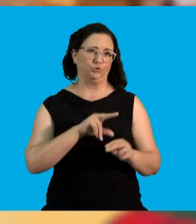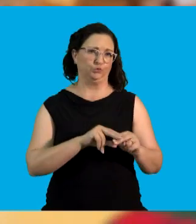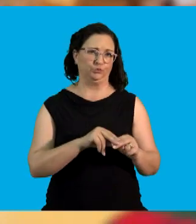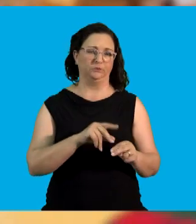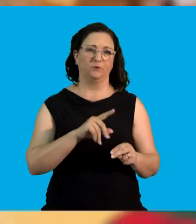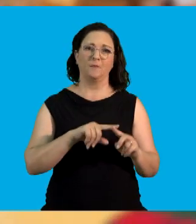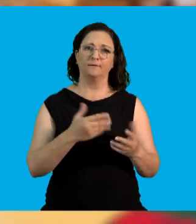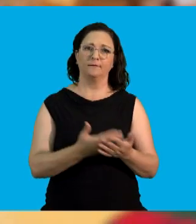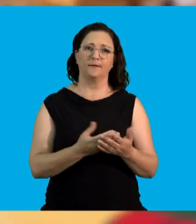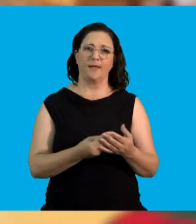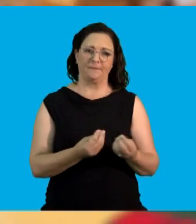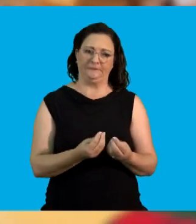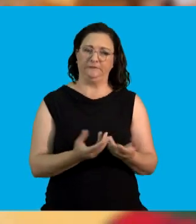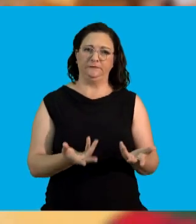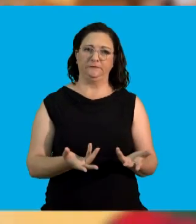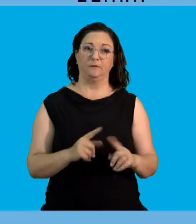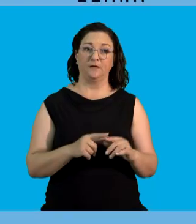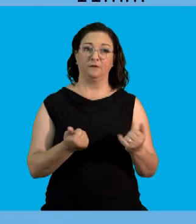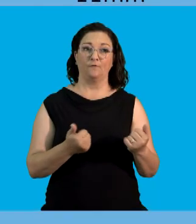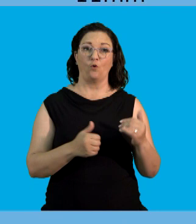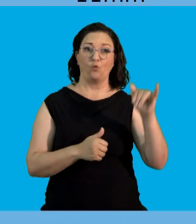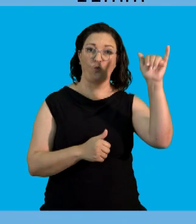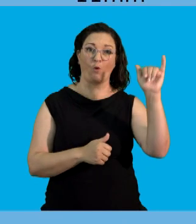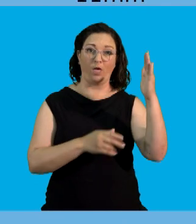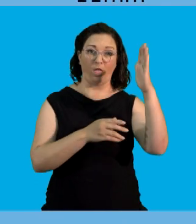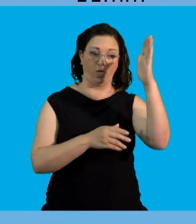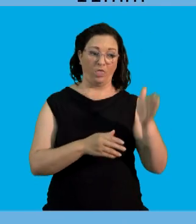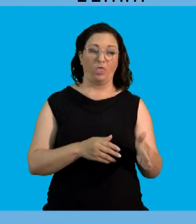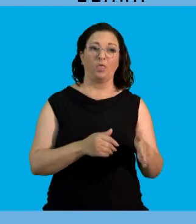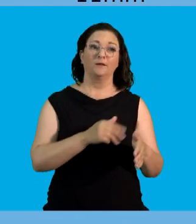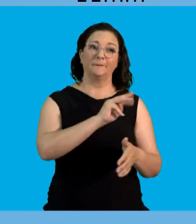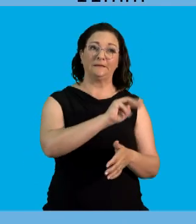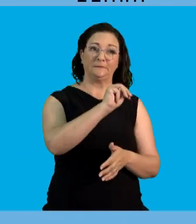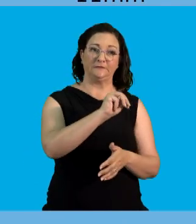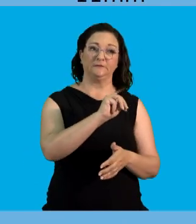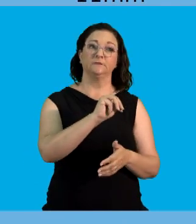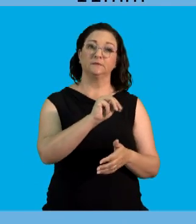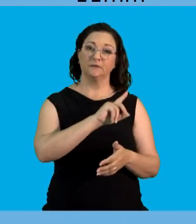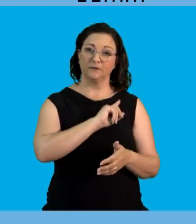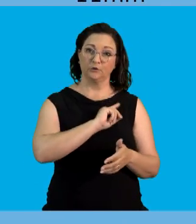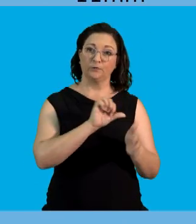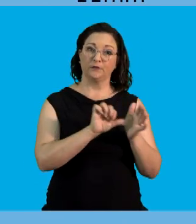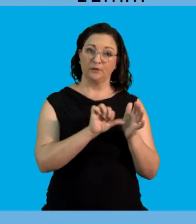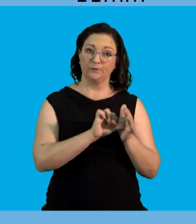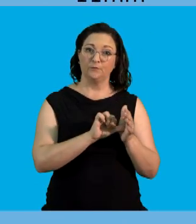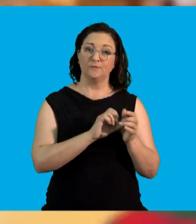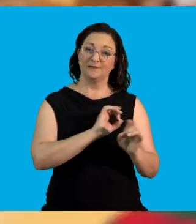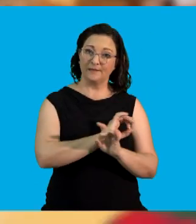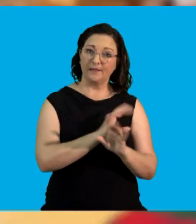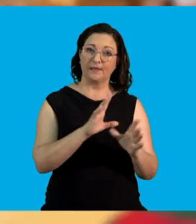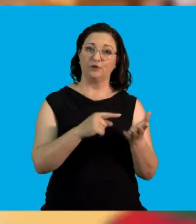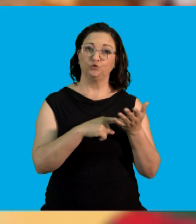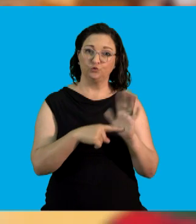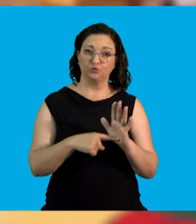we can just write materials. But for our y-axis expansion, they are measured in millimeters. So it's very important that you